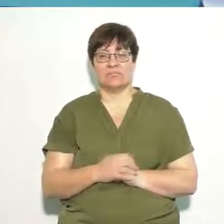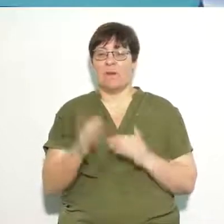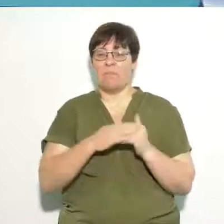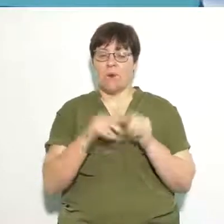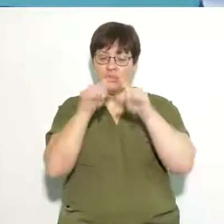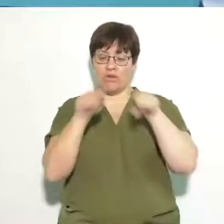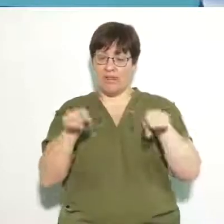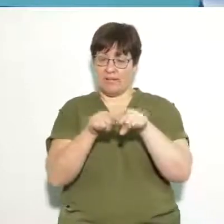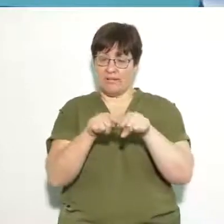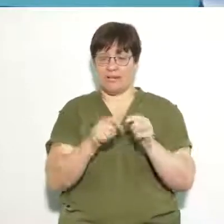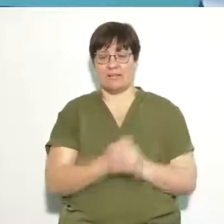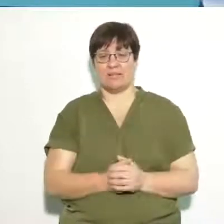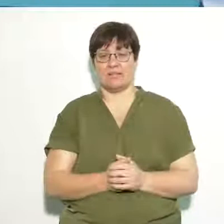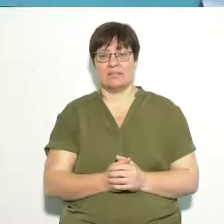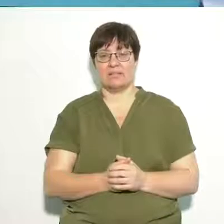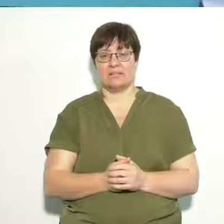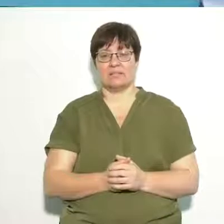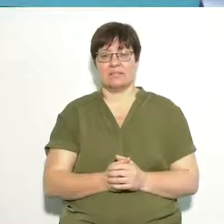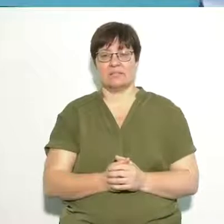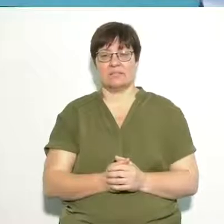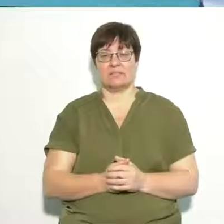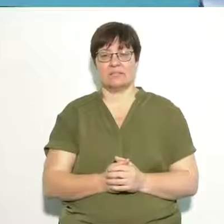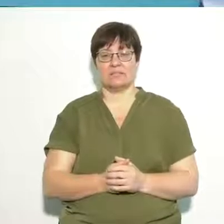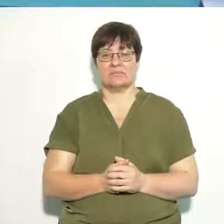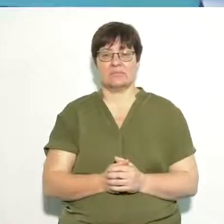more triangles this side,